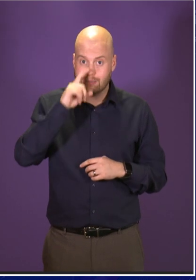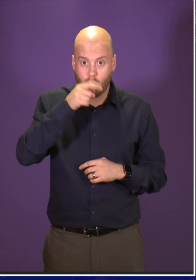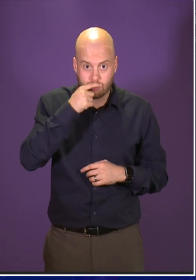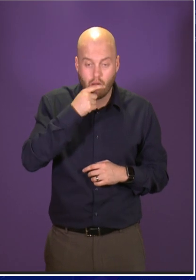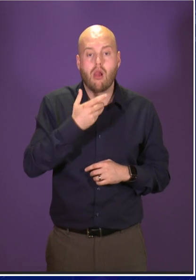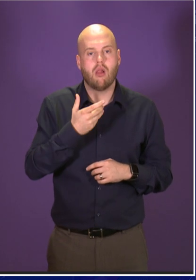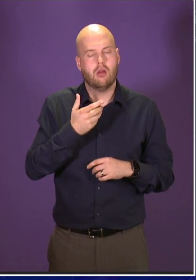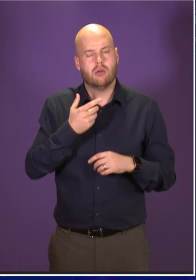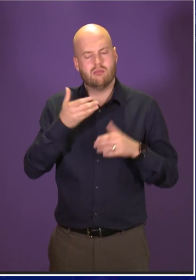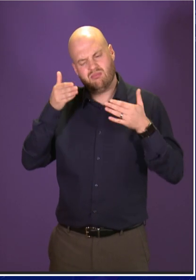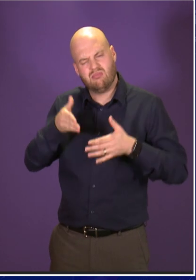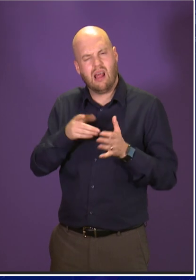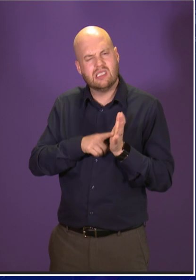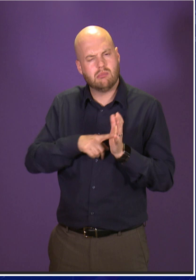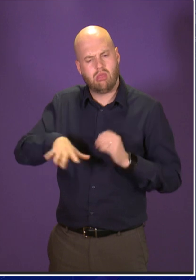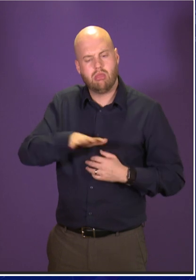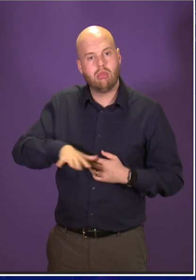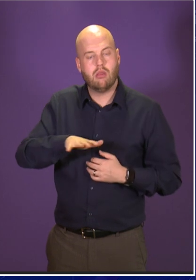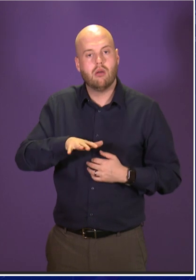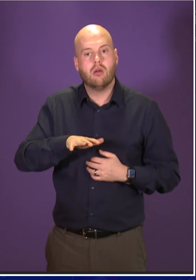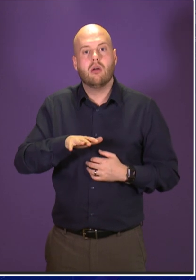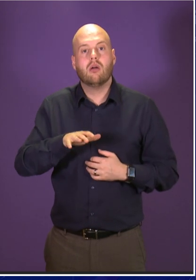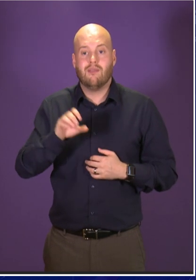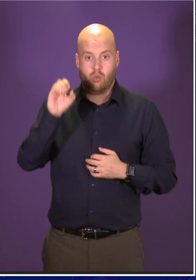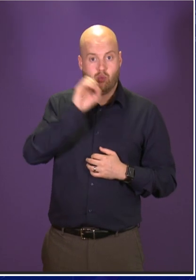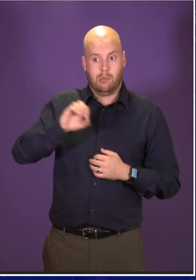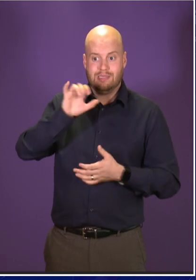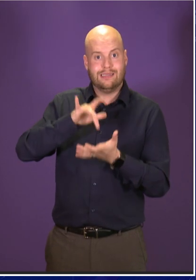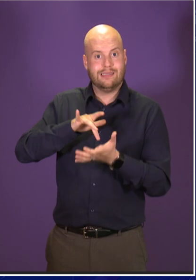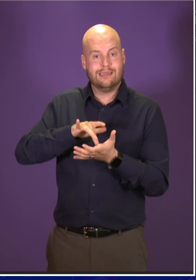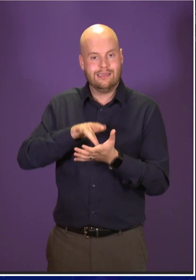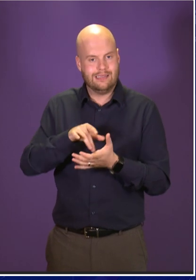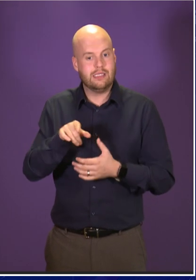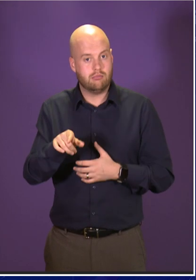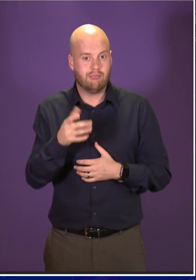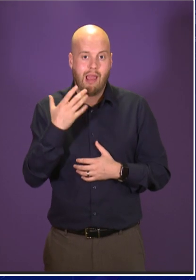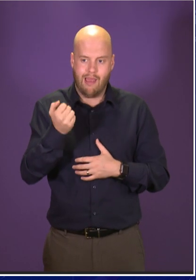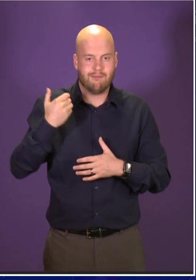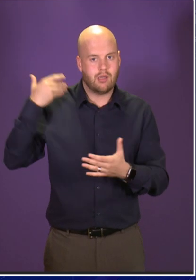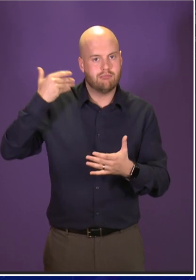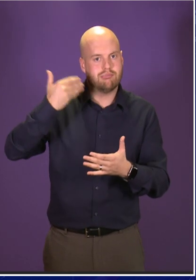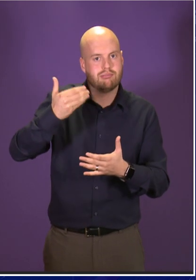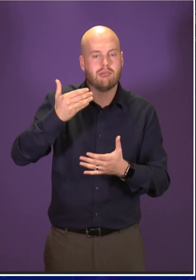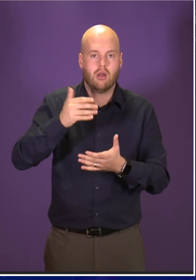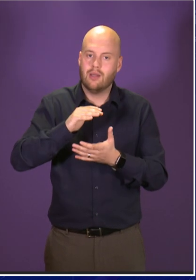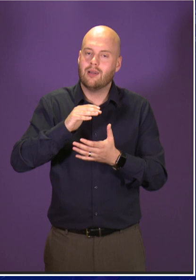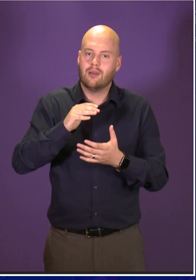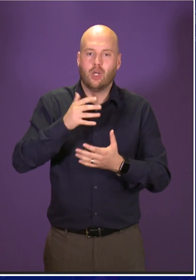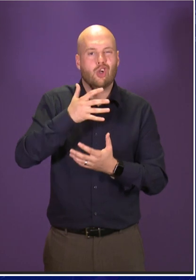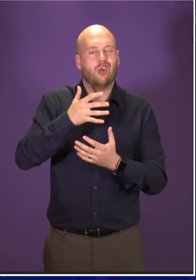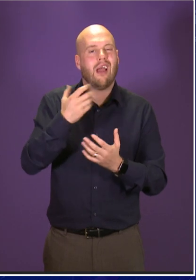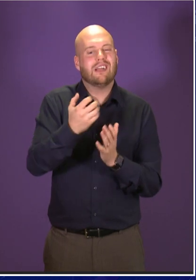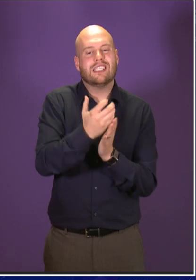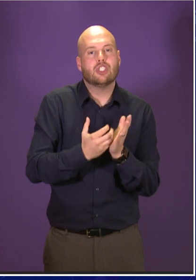the westernmost point of the European continent dictates its everlasting conditions as an intersection between Europe,